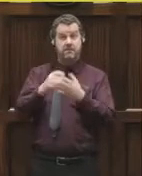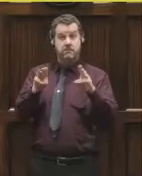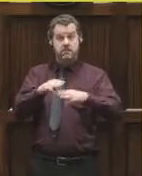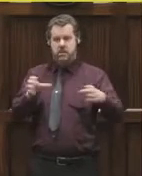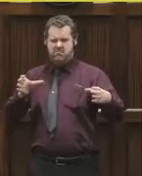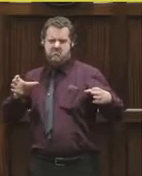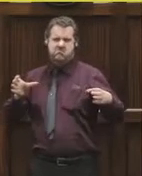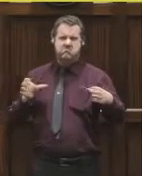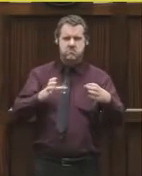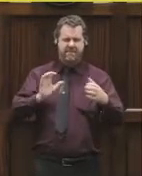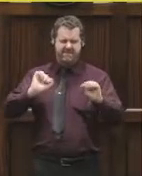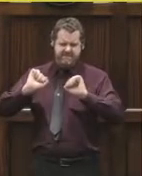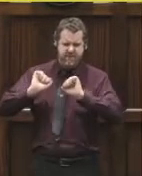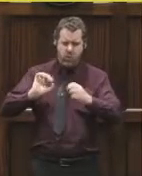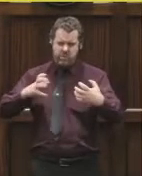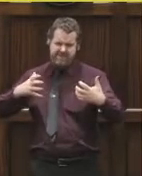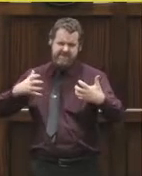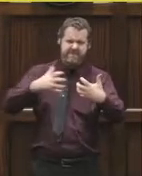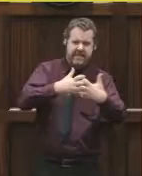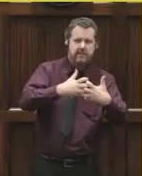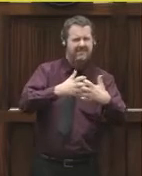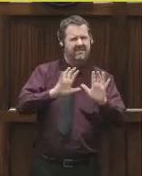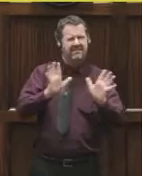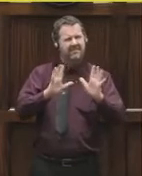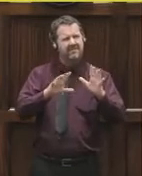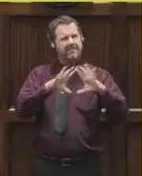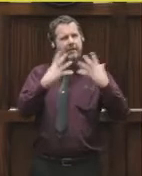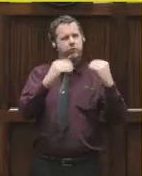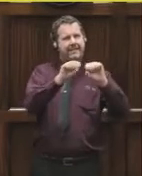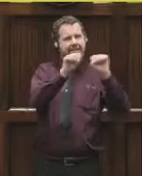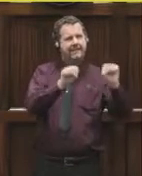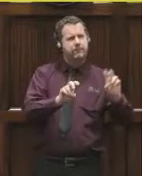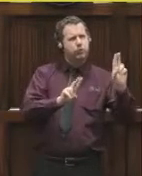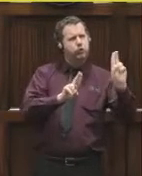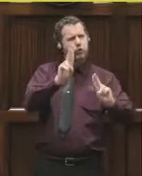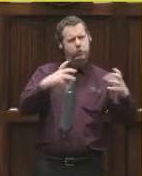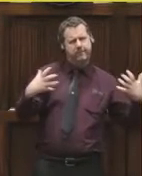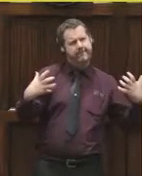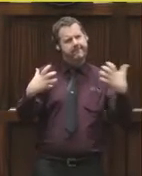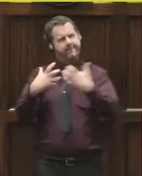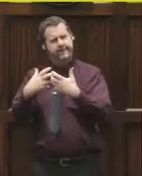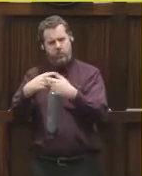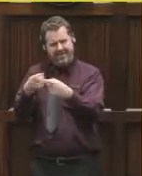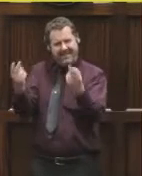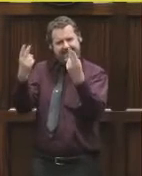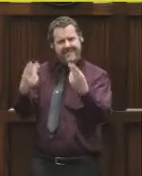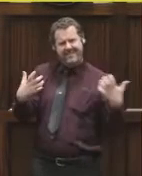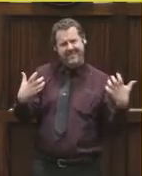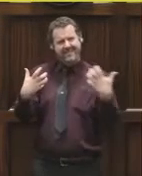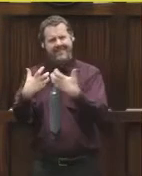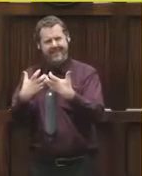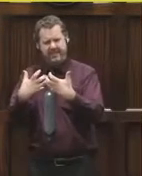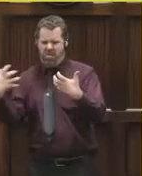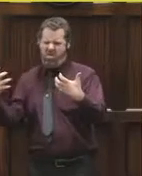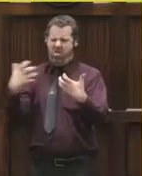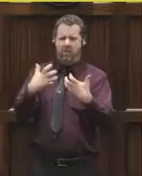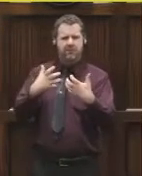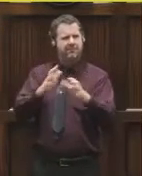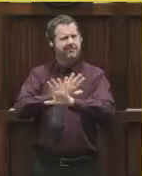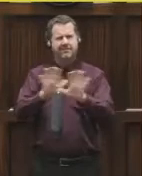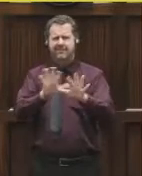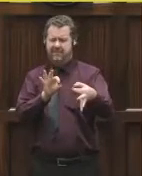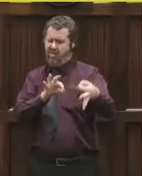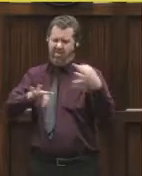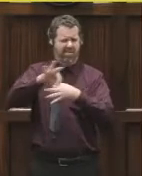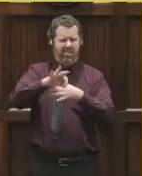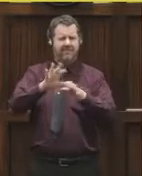into the education system, rather than the education system fitting with their needs. It's an utterly backward idea. And knowledge